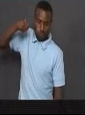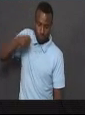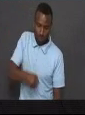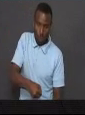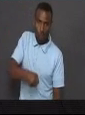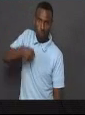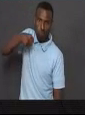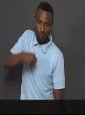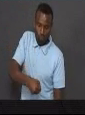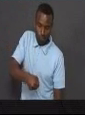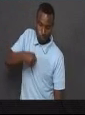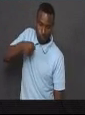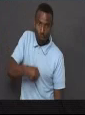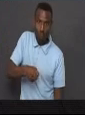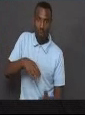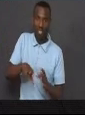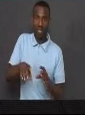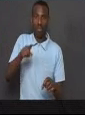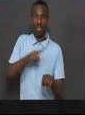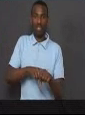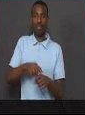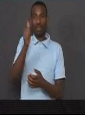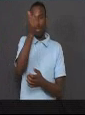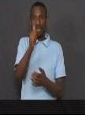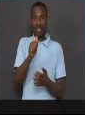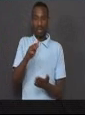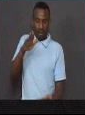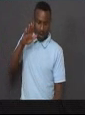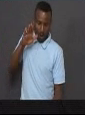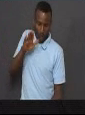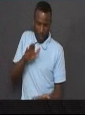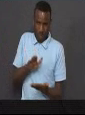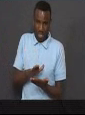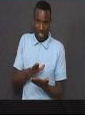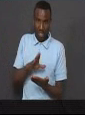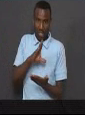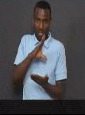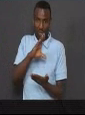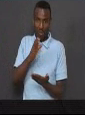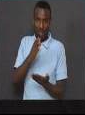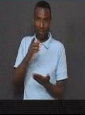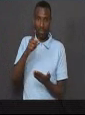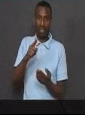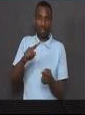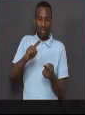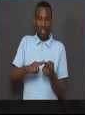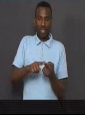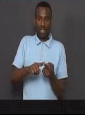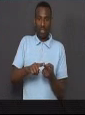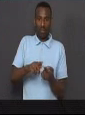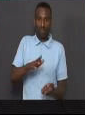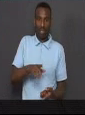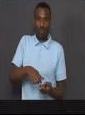becomes compressed. If the plunger is pushed hard enough while blocking the